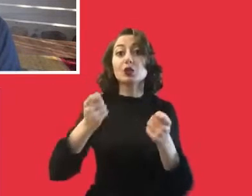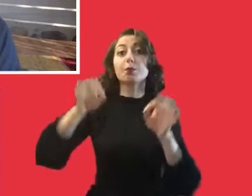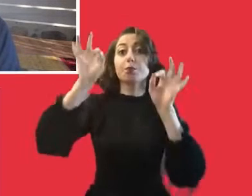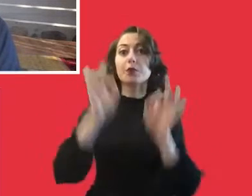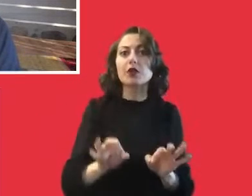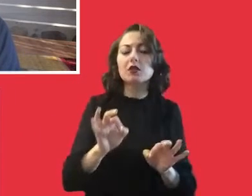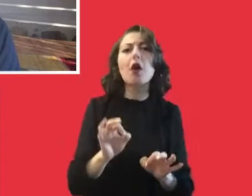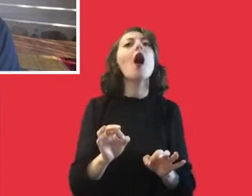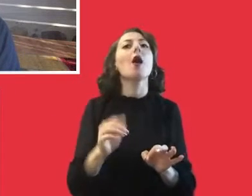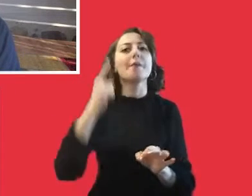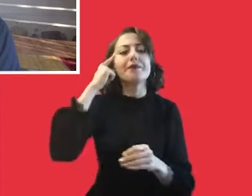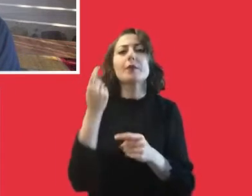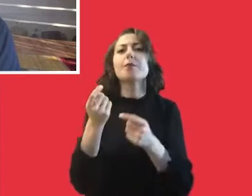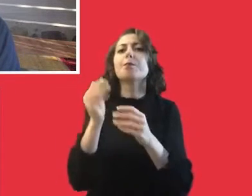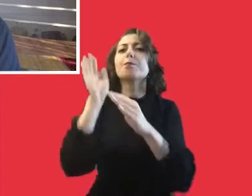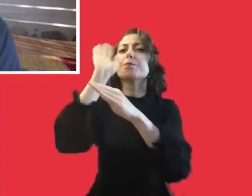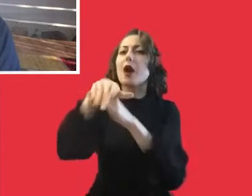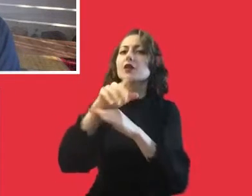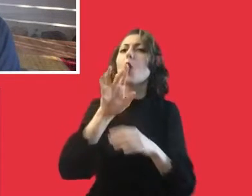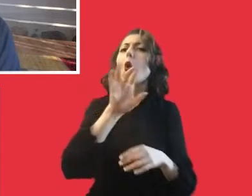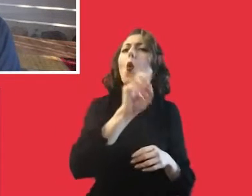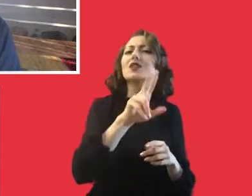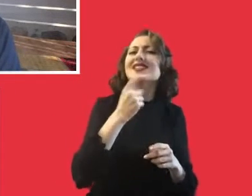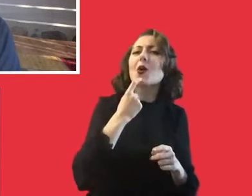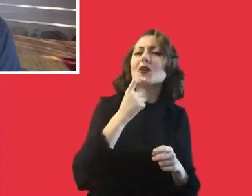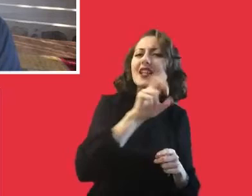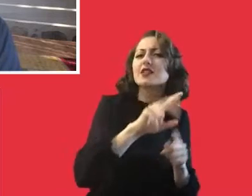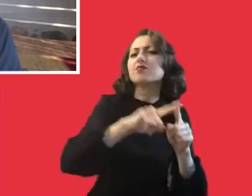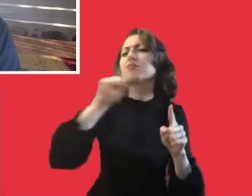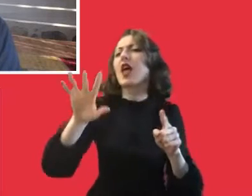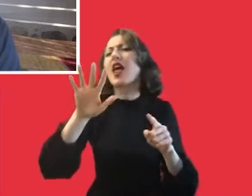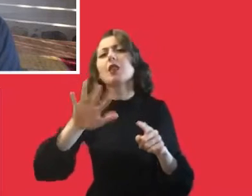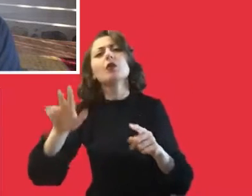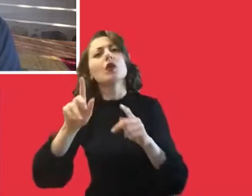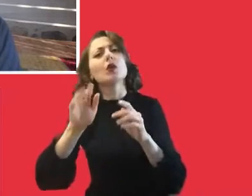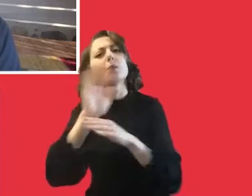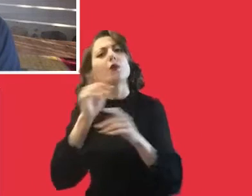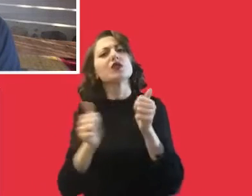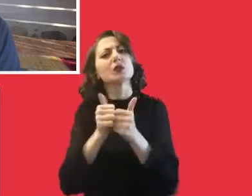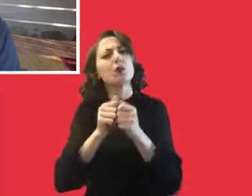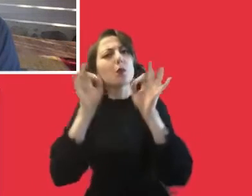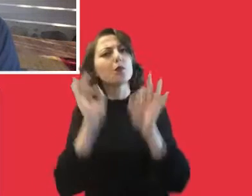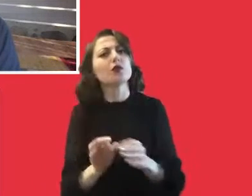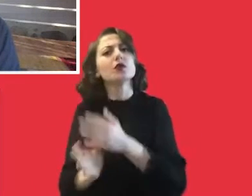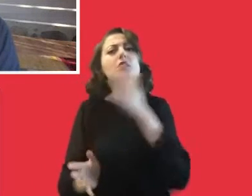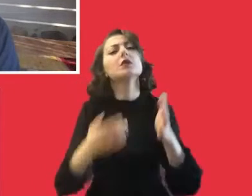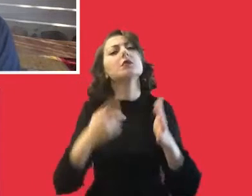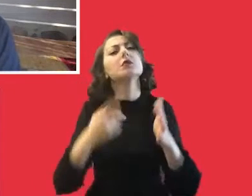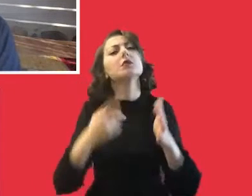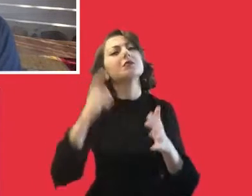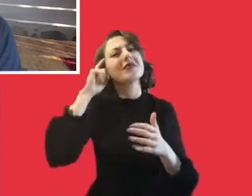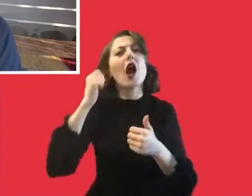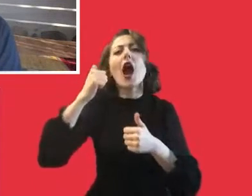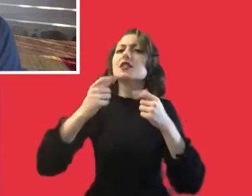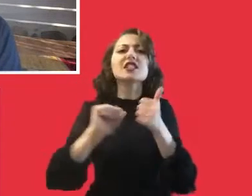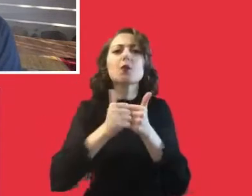started this, we started with basketball. Between the ages of 18 to 55, we decided to teach women, and we said that we're going to be organizing